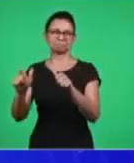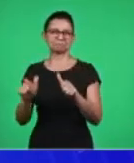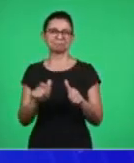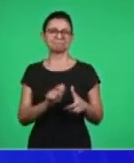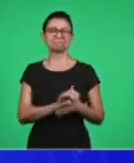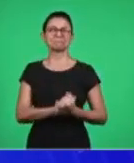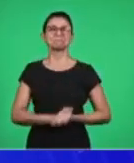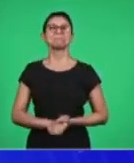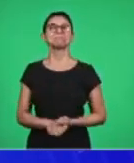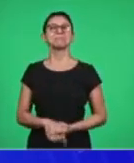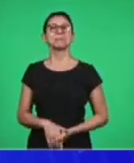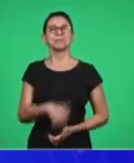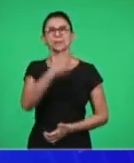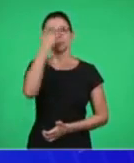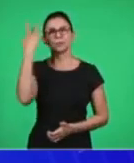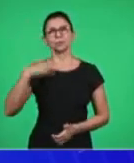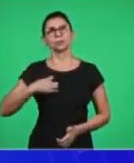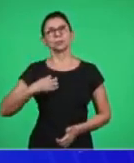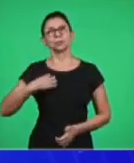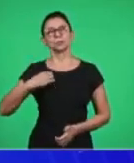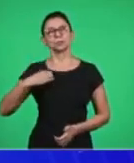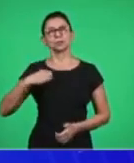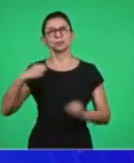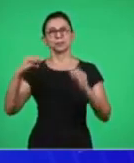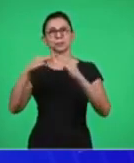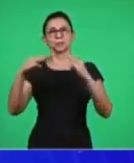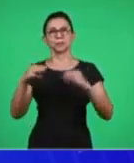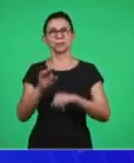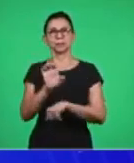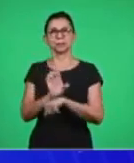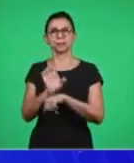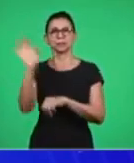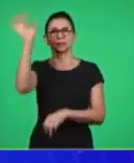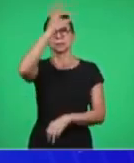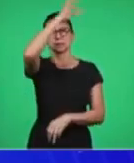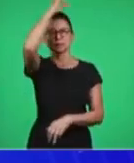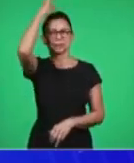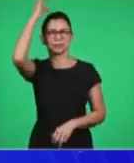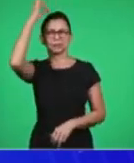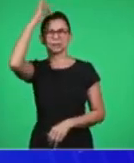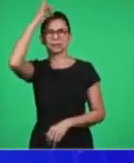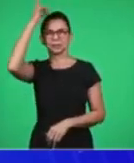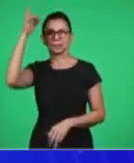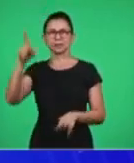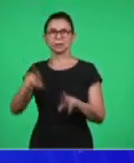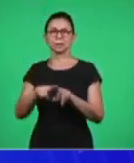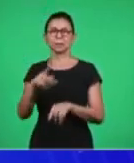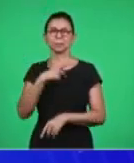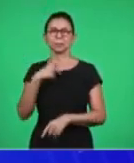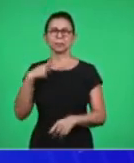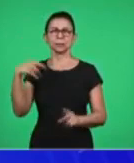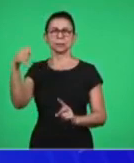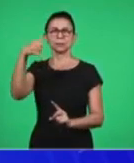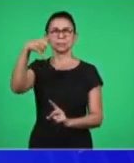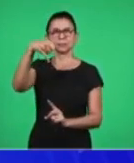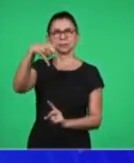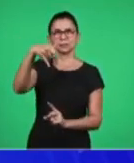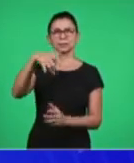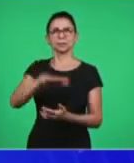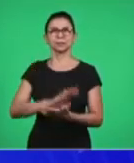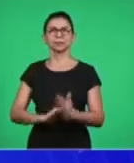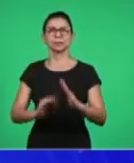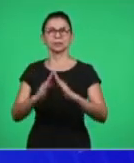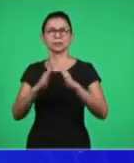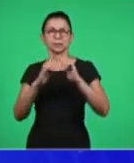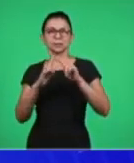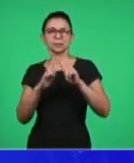locations. We also had volunteers of Money and Spirit Santo. And so with the pastors and I, on